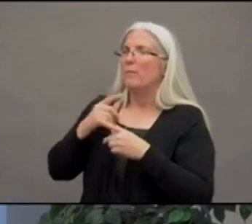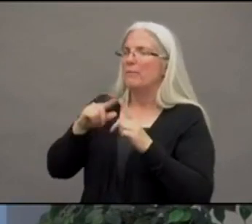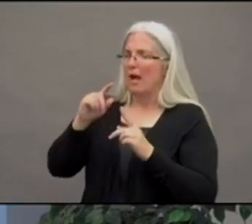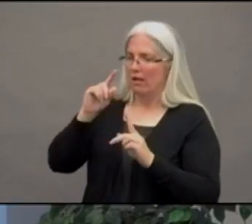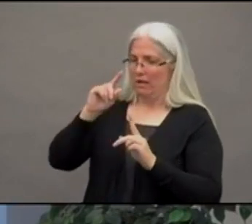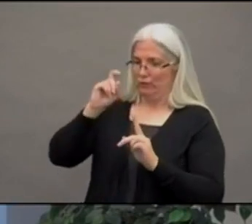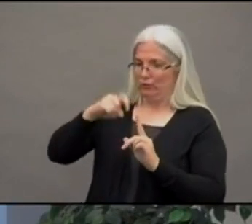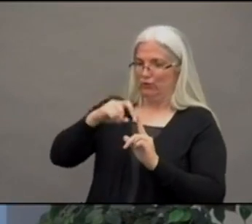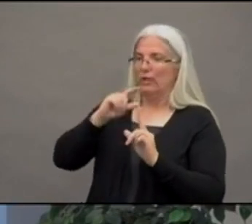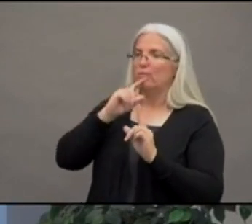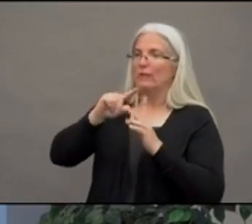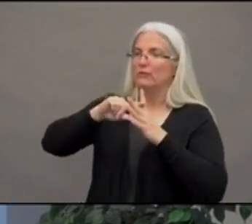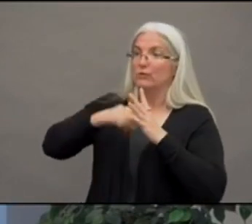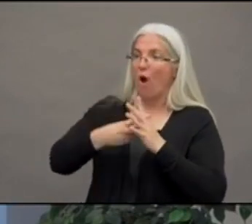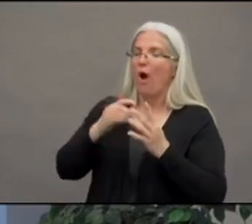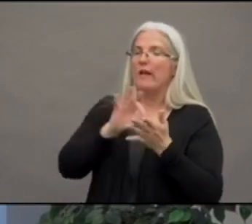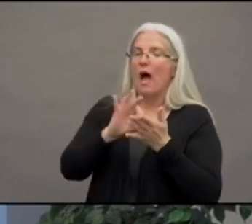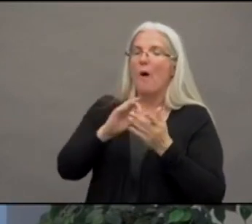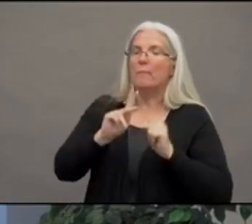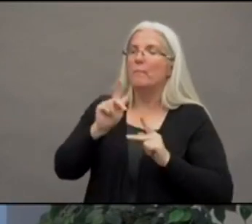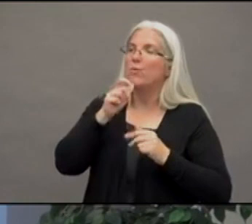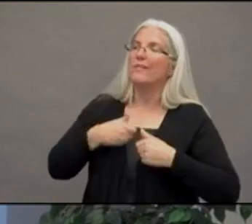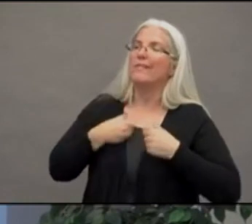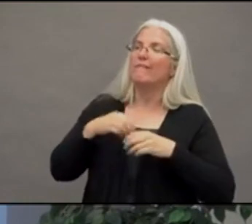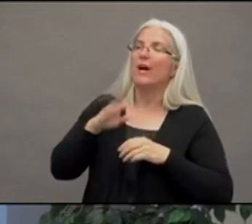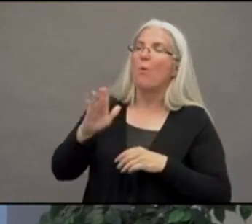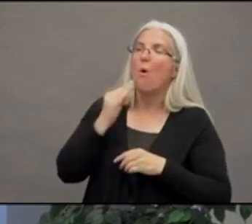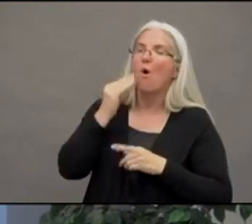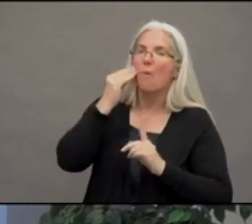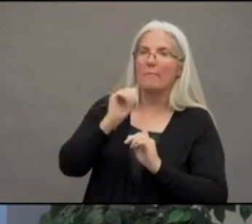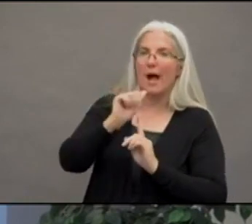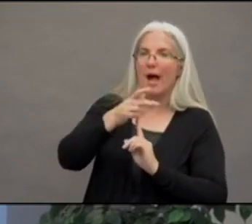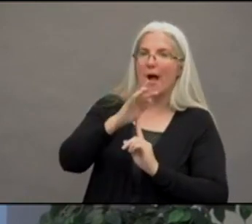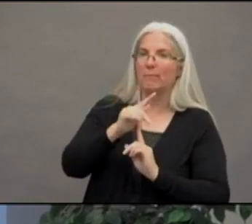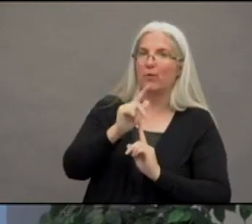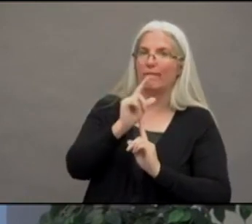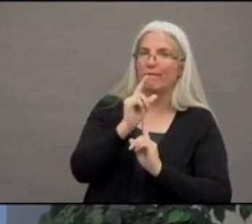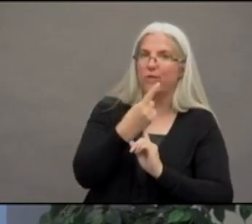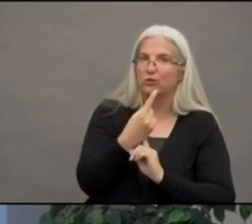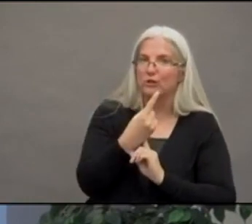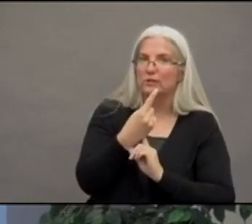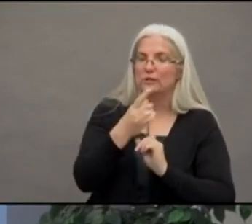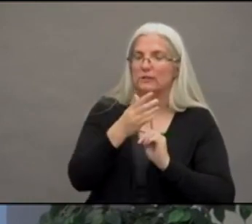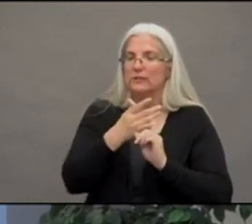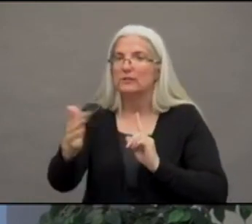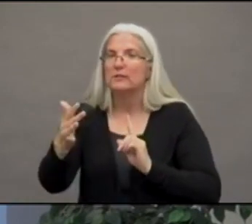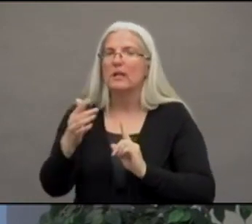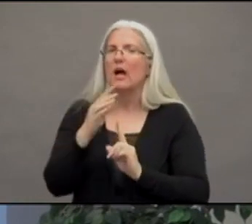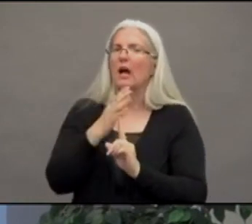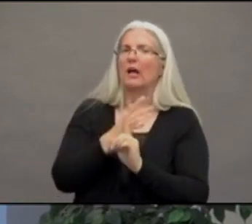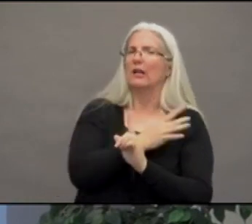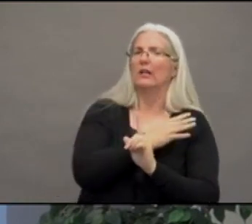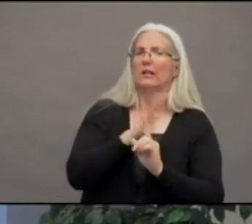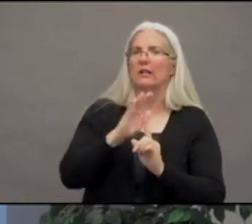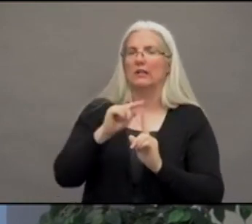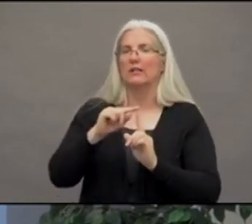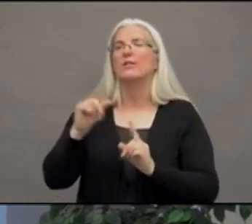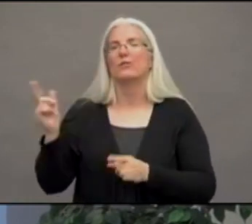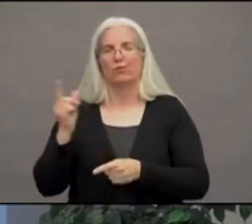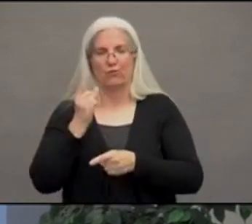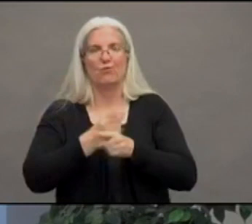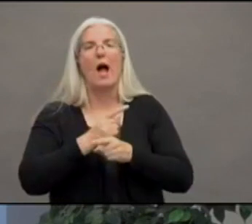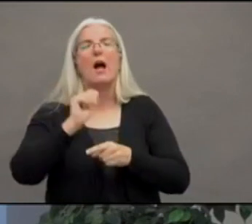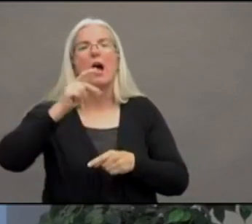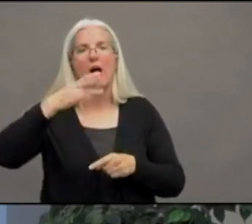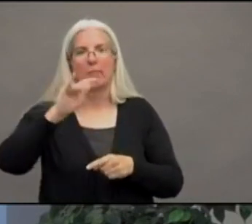Yes. Yes. Yes, that's what the April 1st date is. It's a point in time count. So that means that